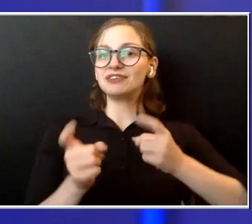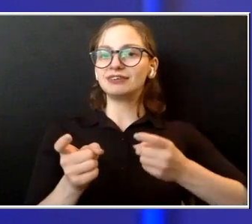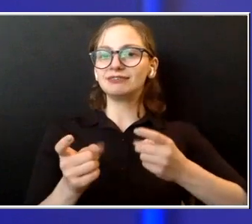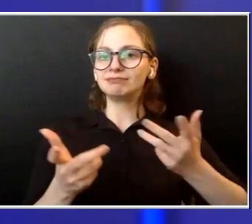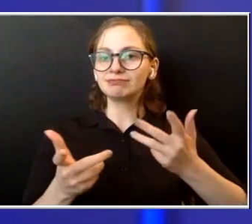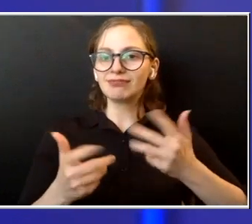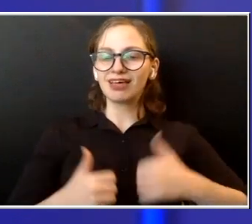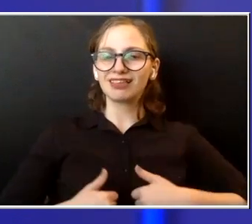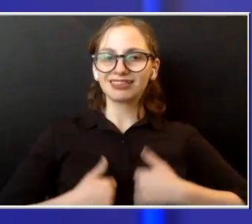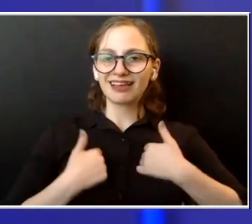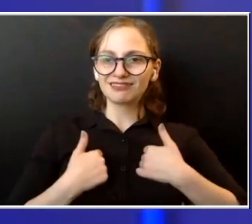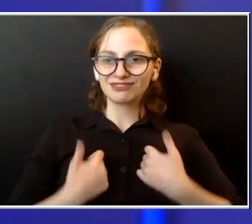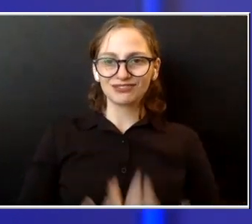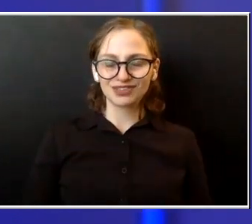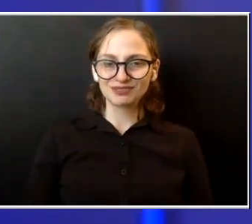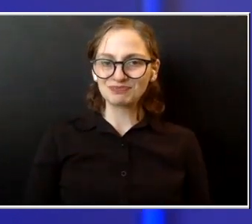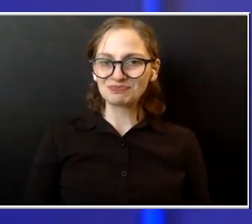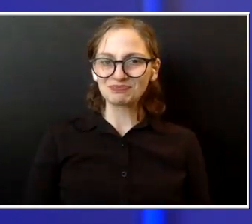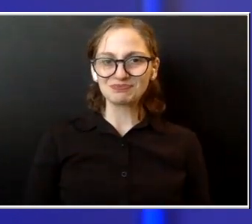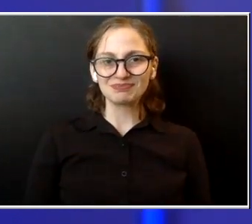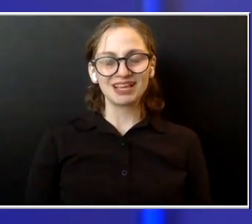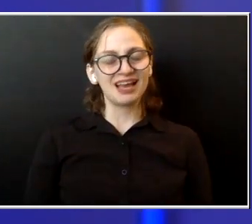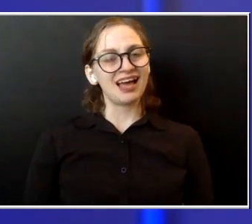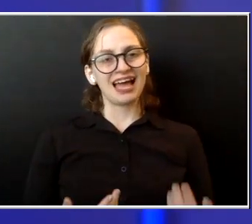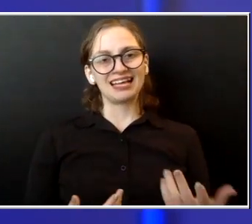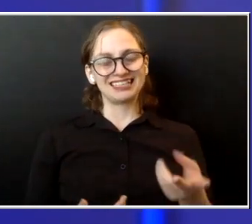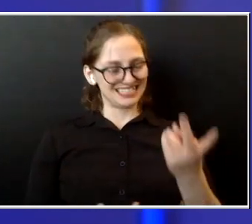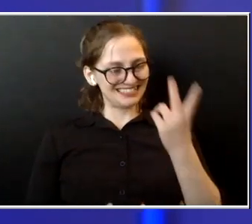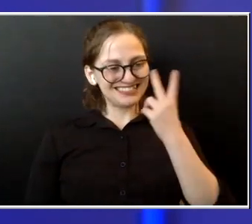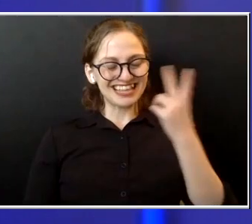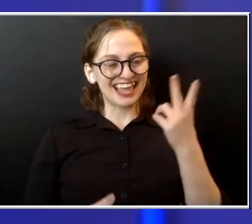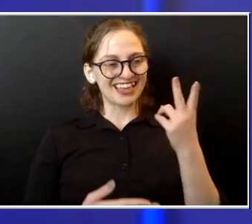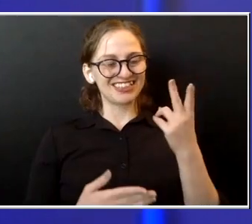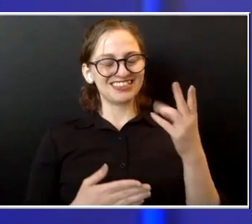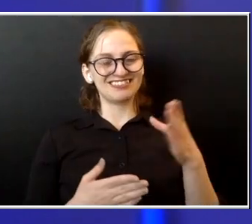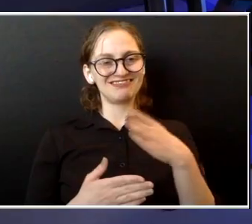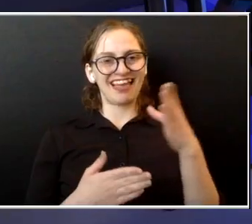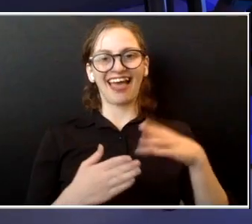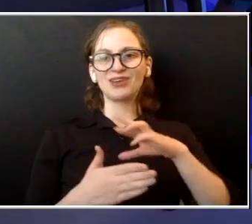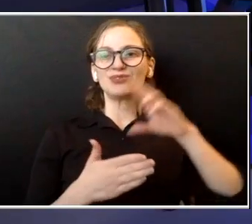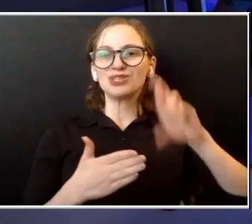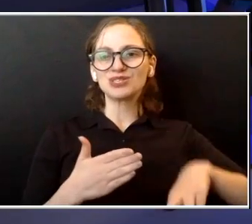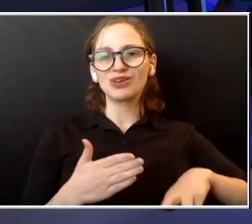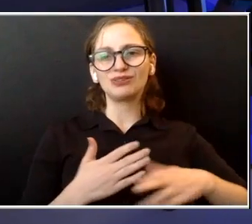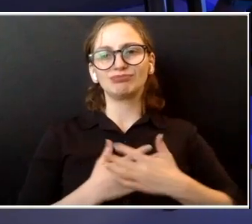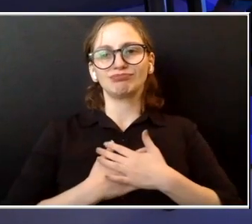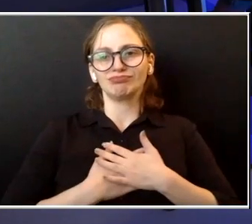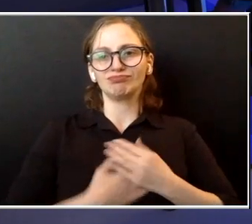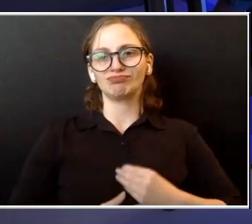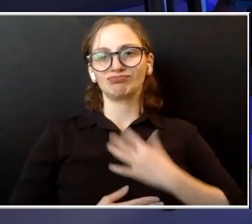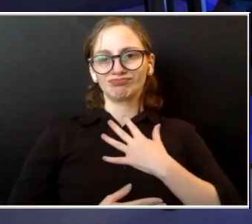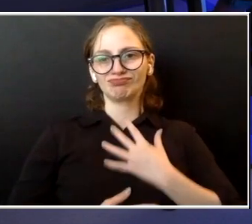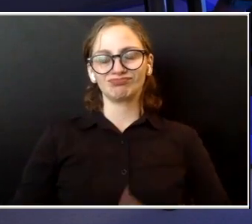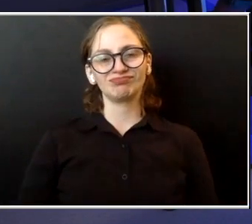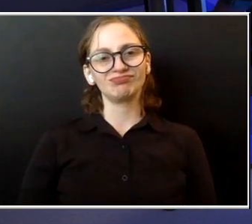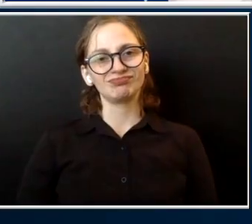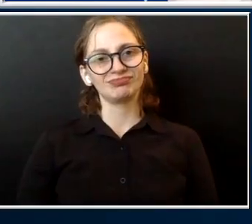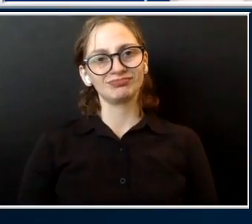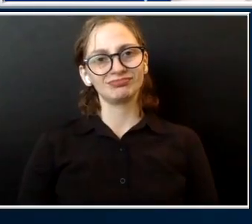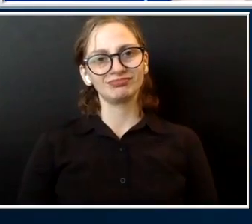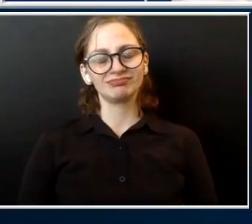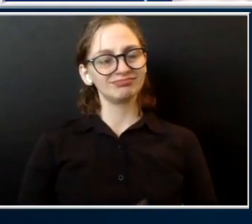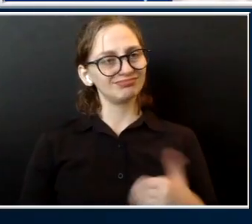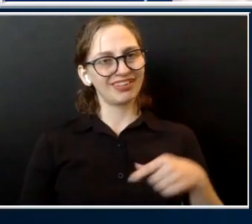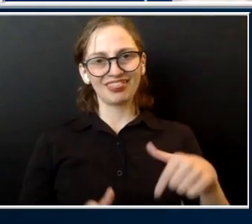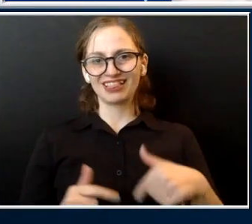putting people's lives back together and seeing it at the end after it happens is really fantastic. It is. This is the best.